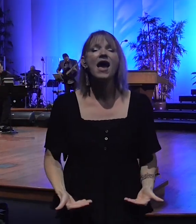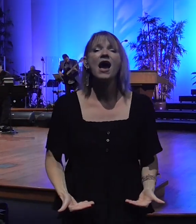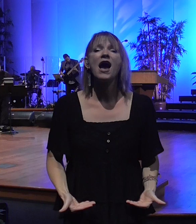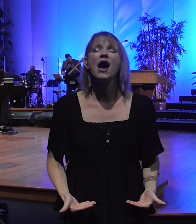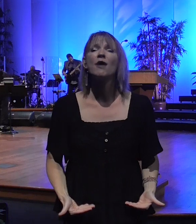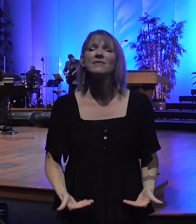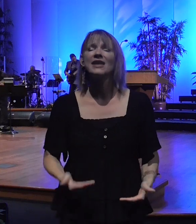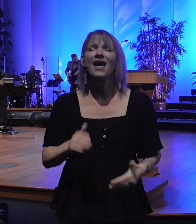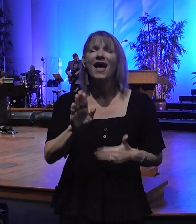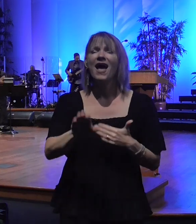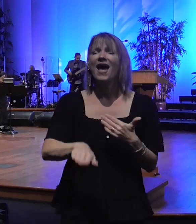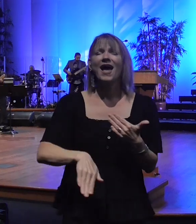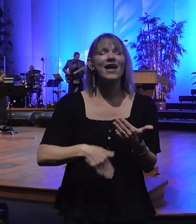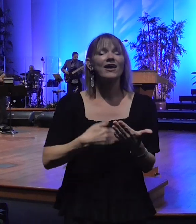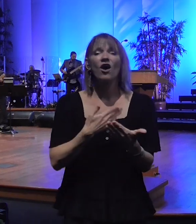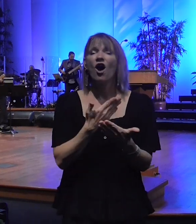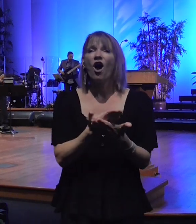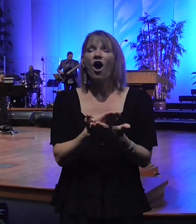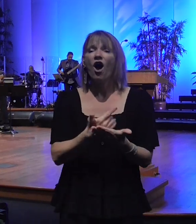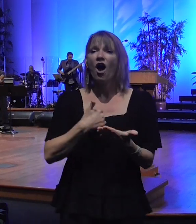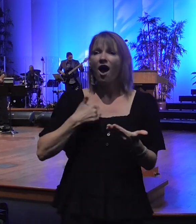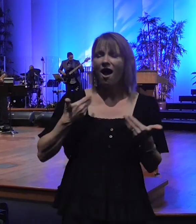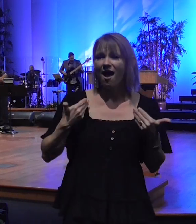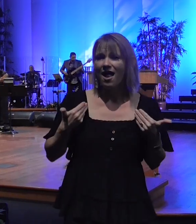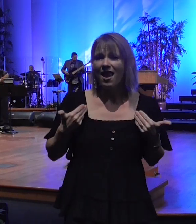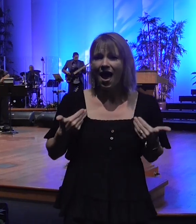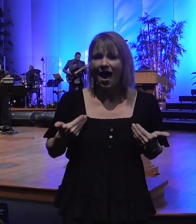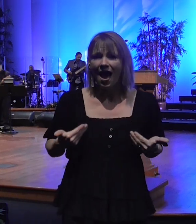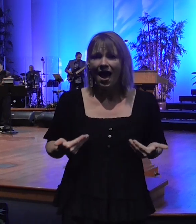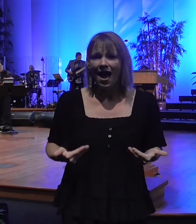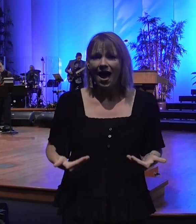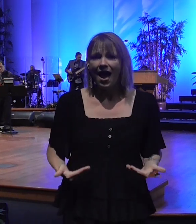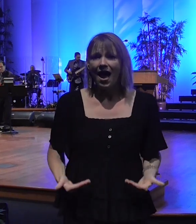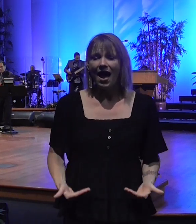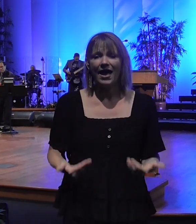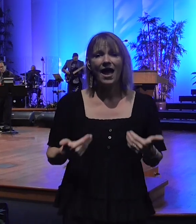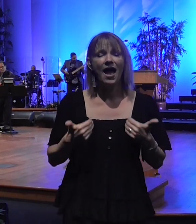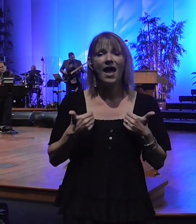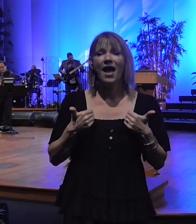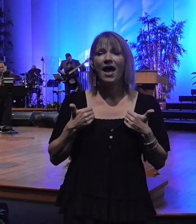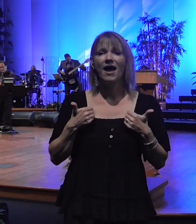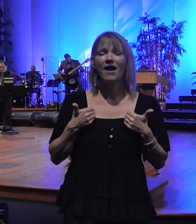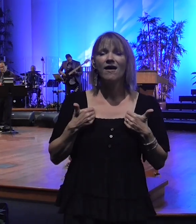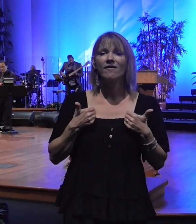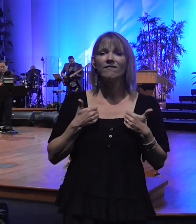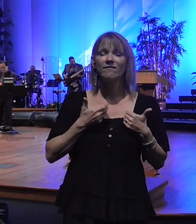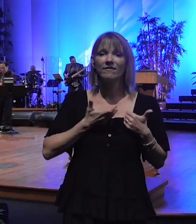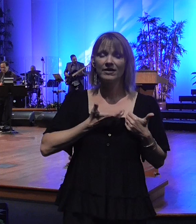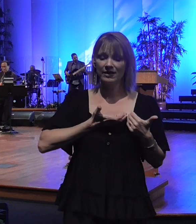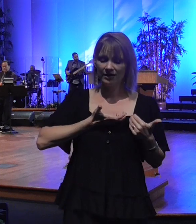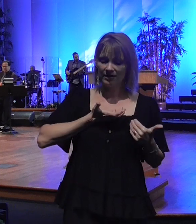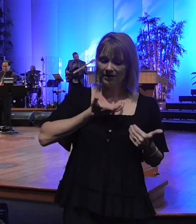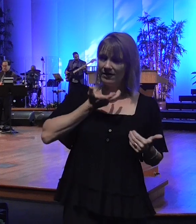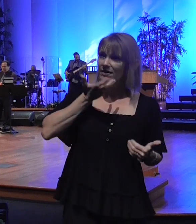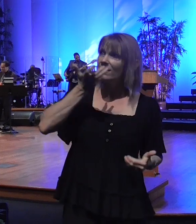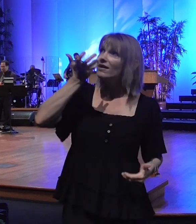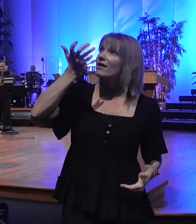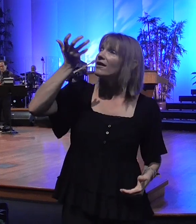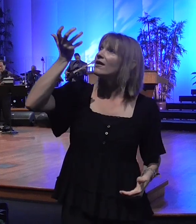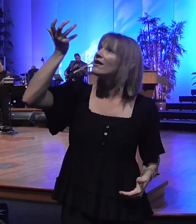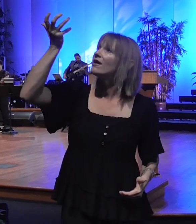am. Take all I am. For I